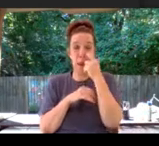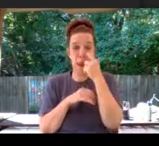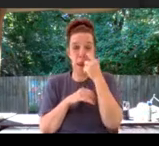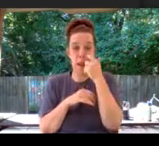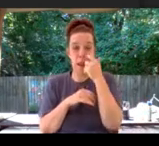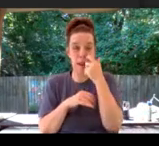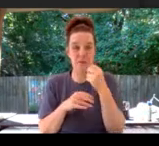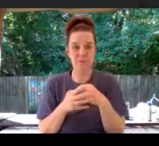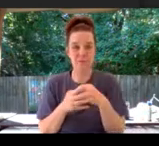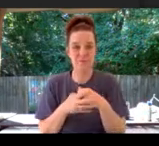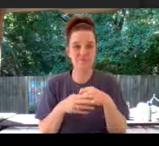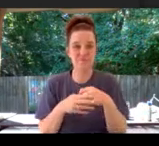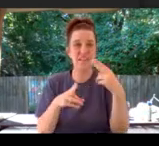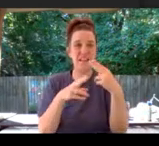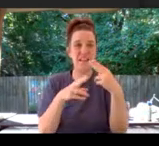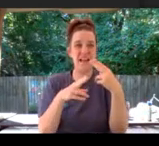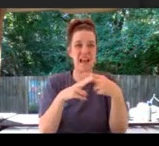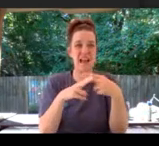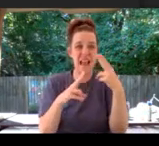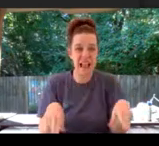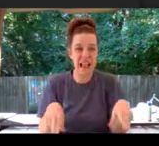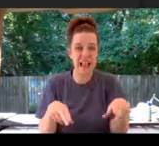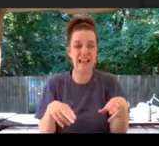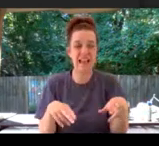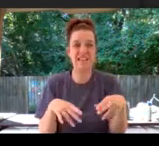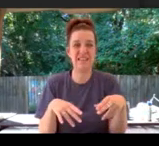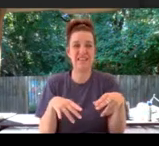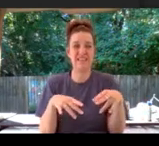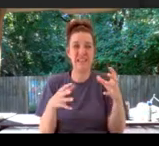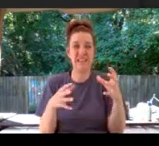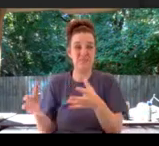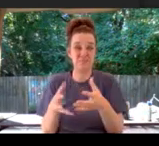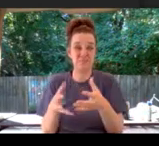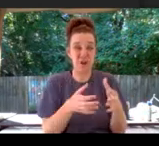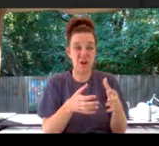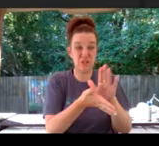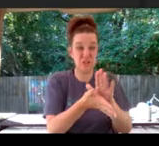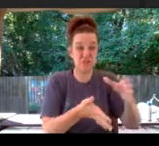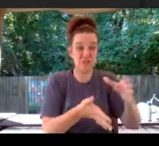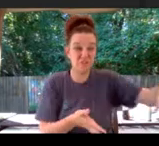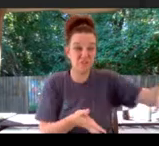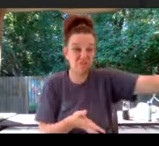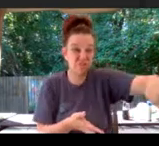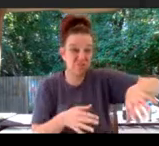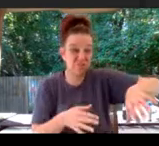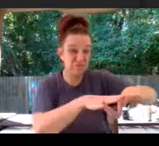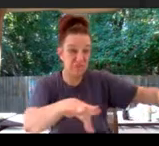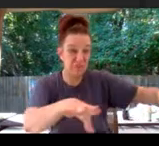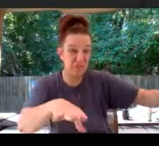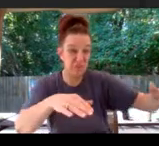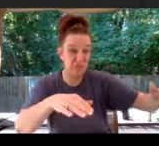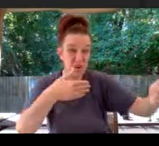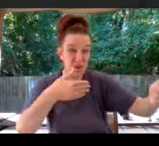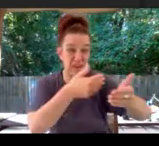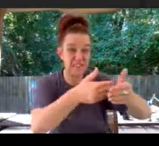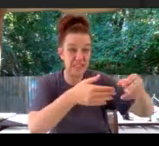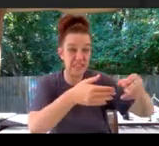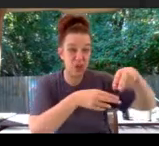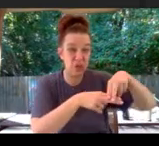to school and poured it on the playground by the swings at the beginning of